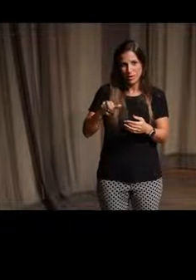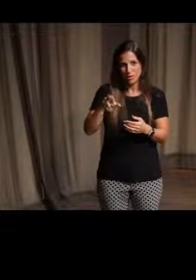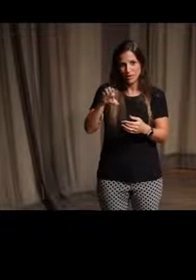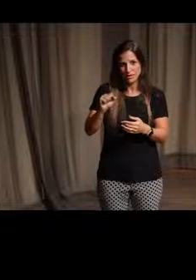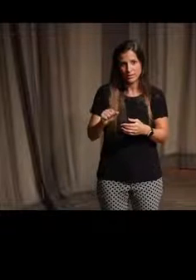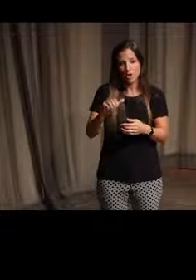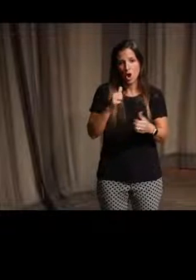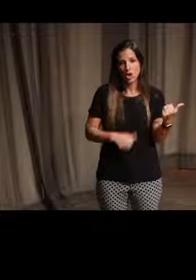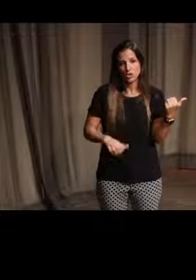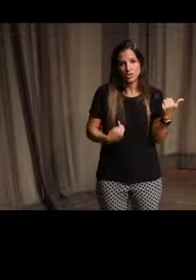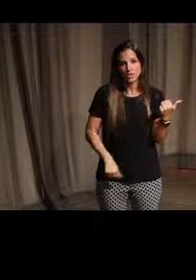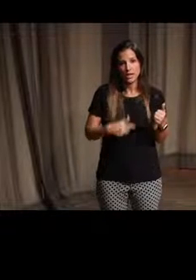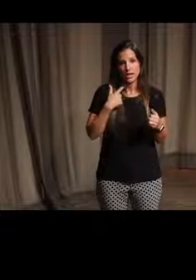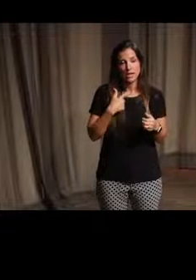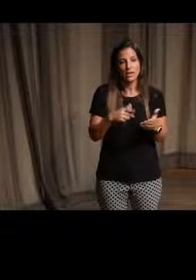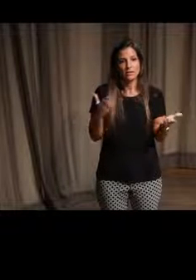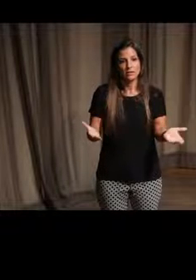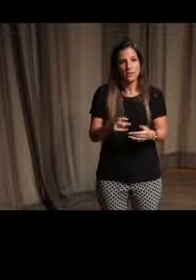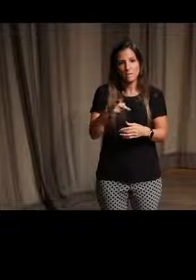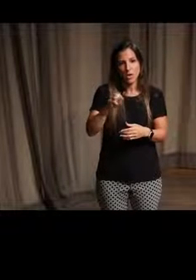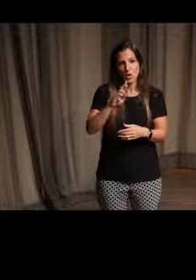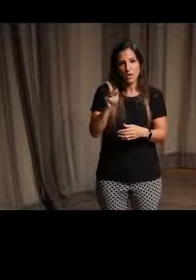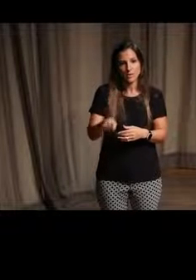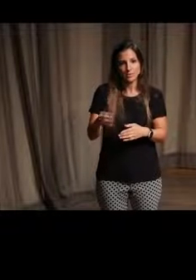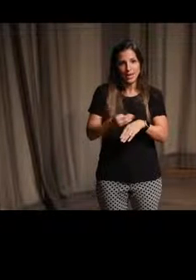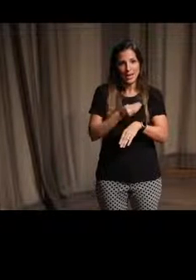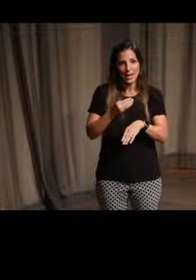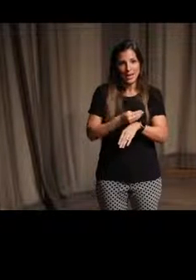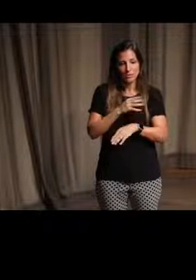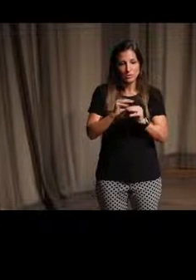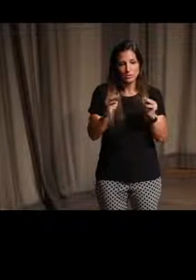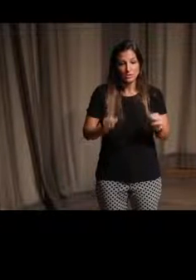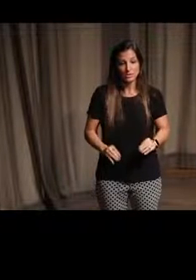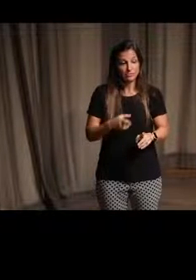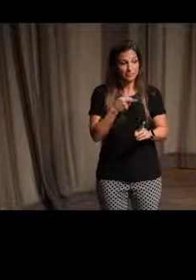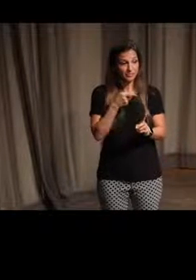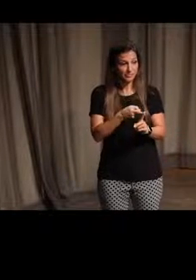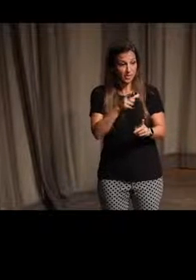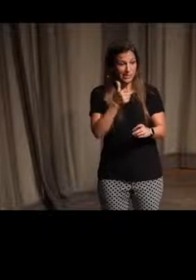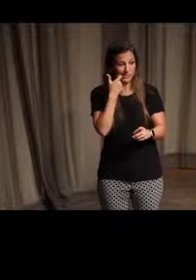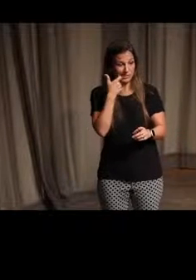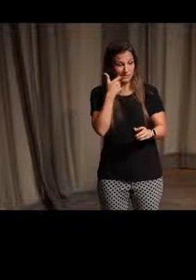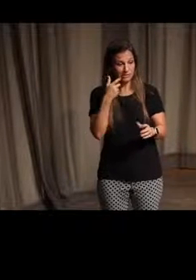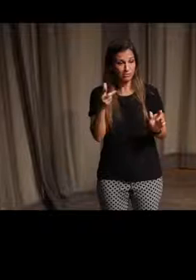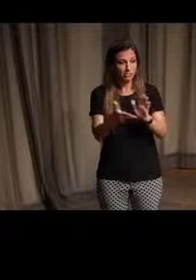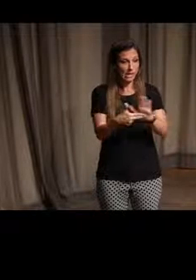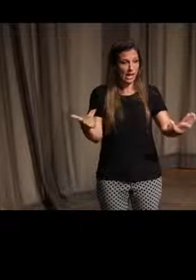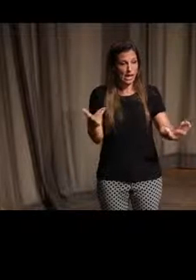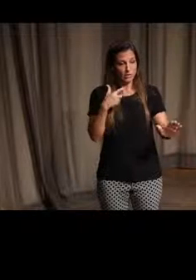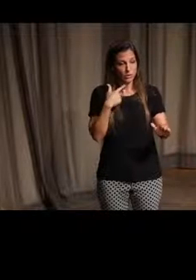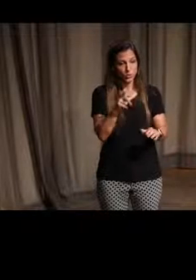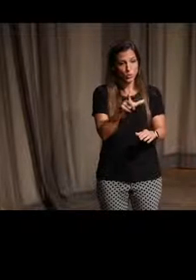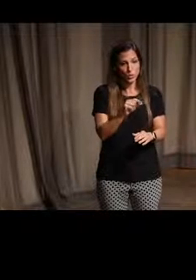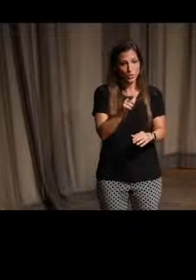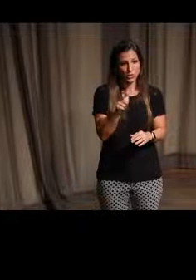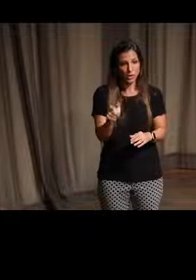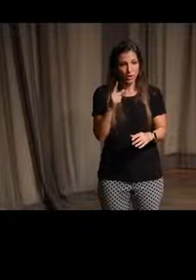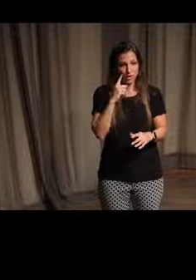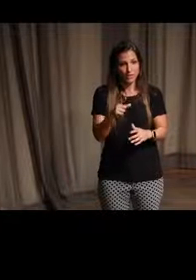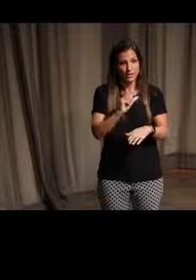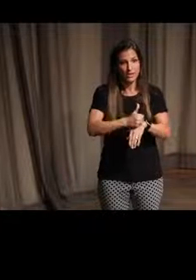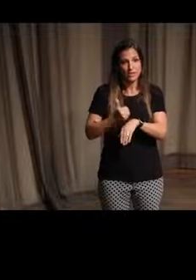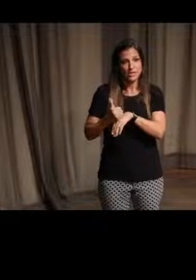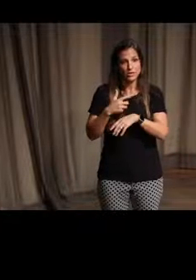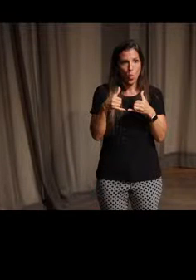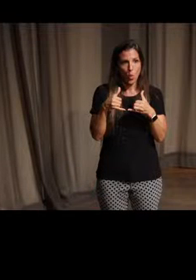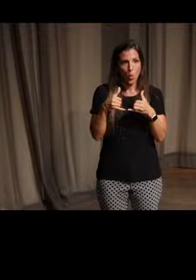the Perez Art Museum, Miami. Antonia was recently named a 2021 Cintas Foundation Fellowship finalist and received